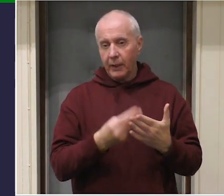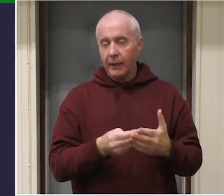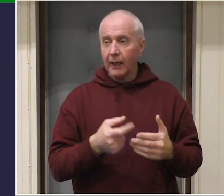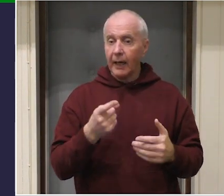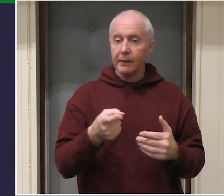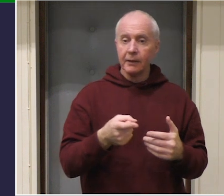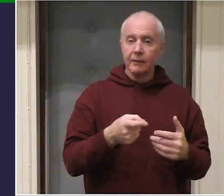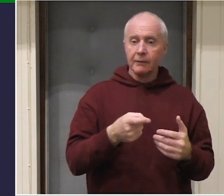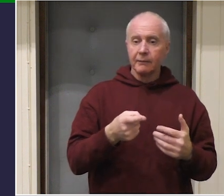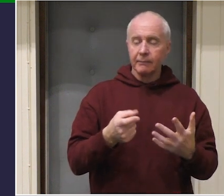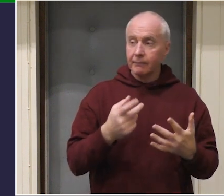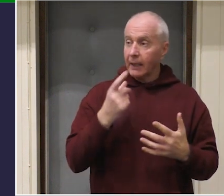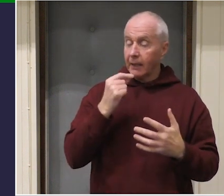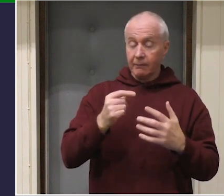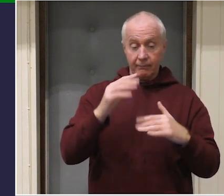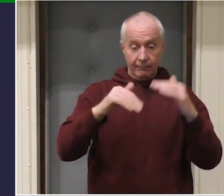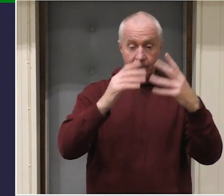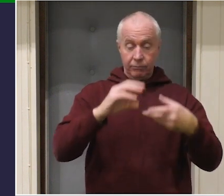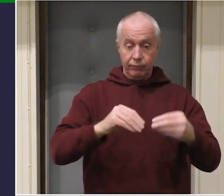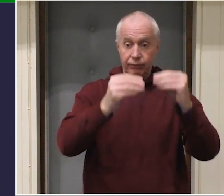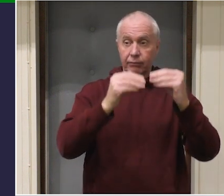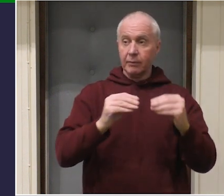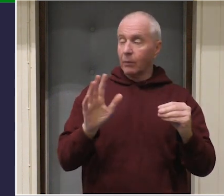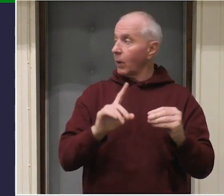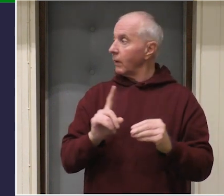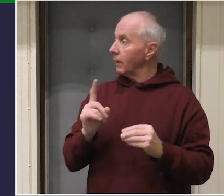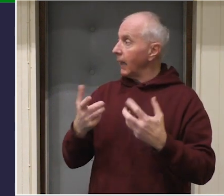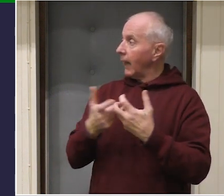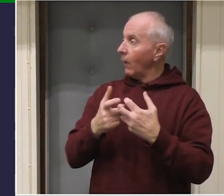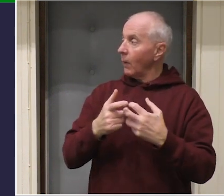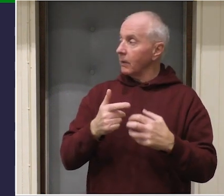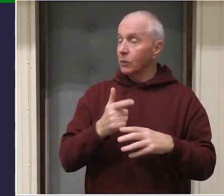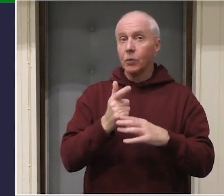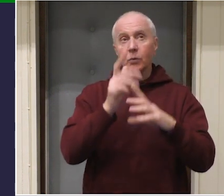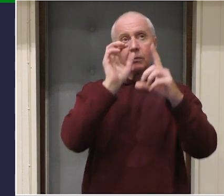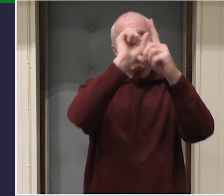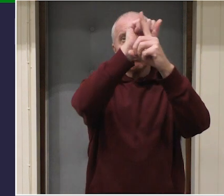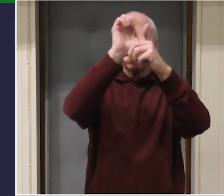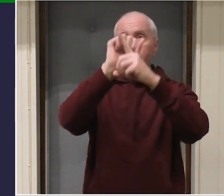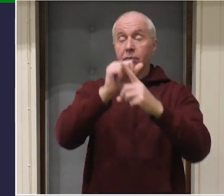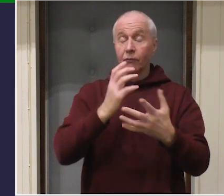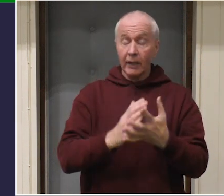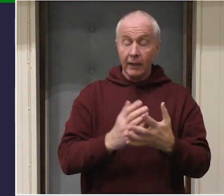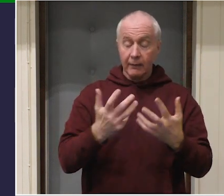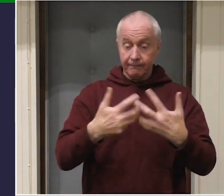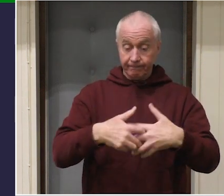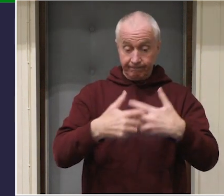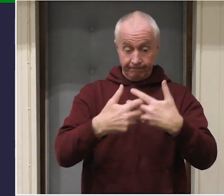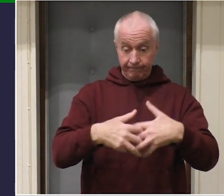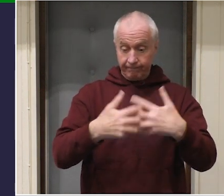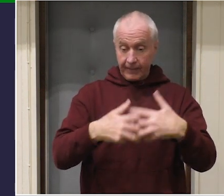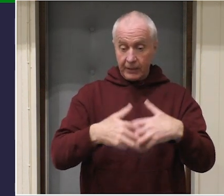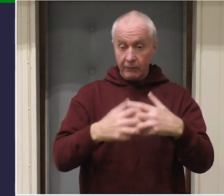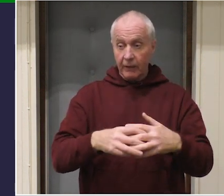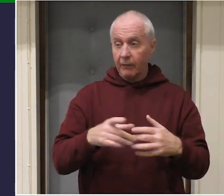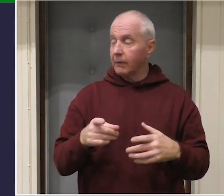kilometres in Louisiana, you can build an array which will detect that. It's an extraordinary piece of engineering. It's now done at